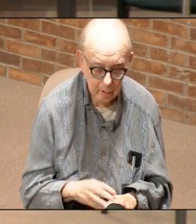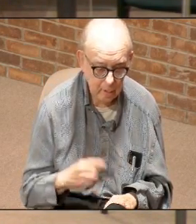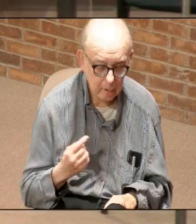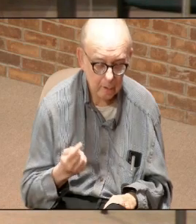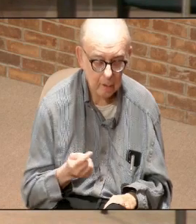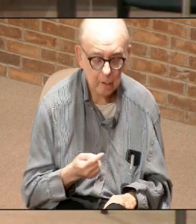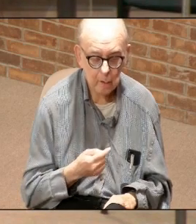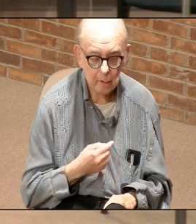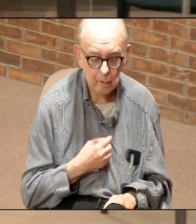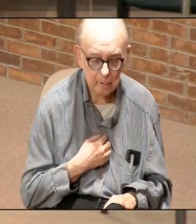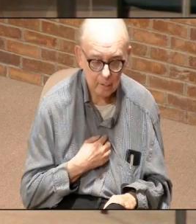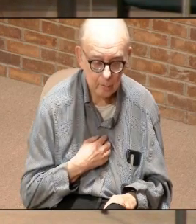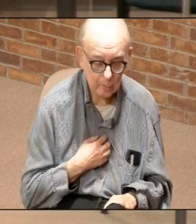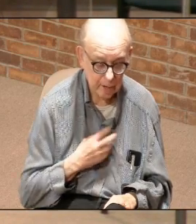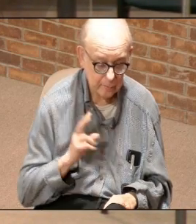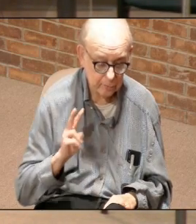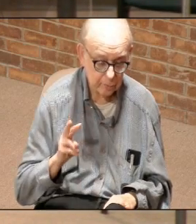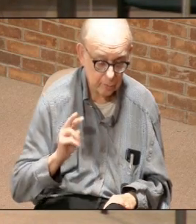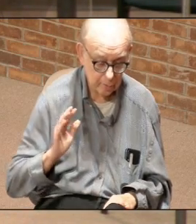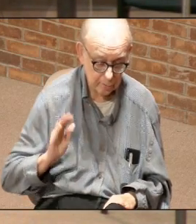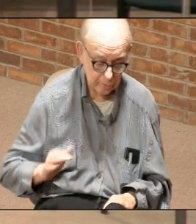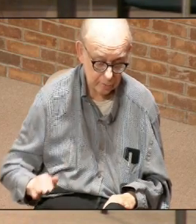We have 2 children.